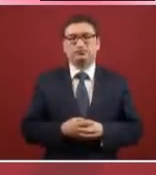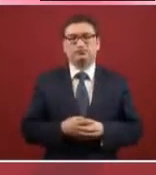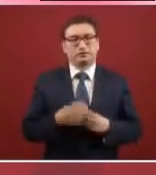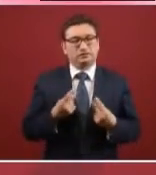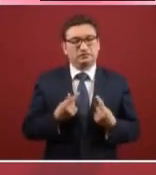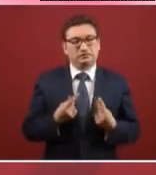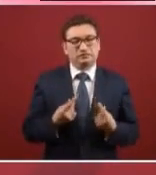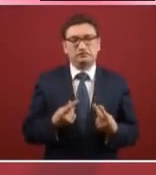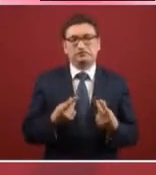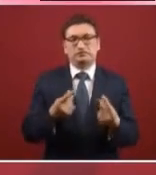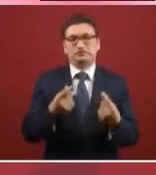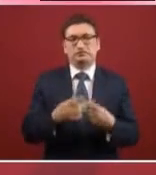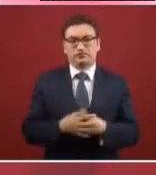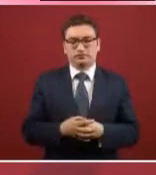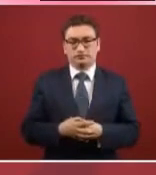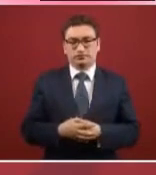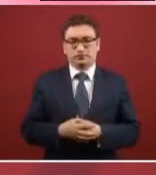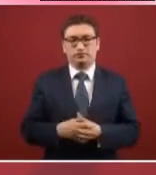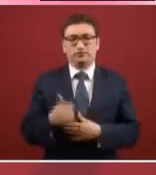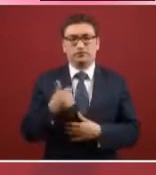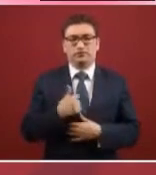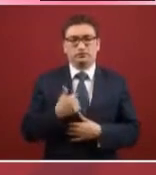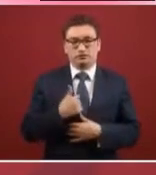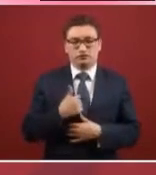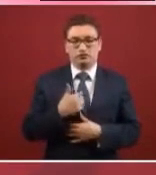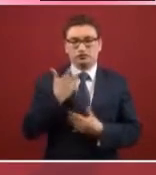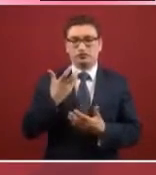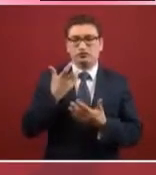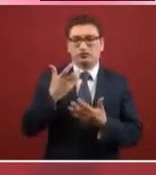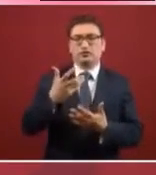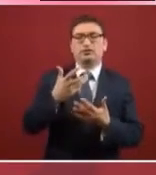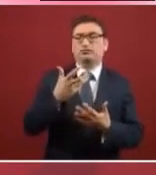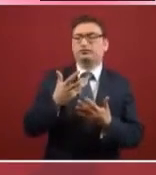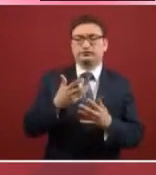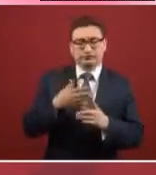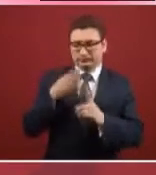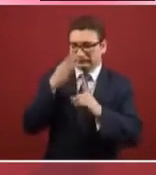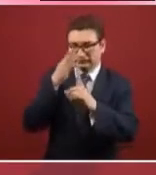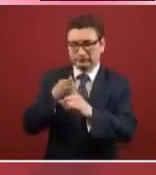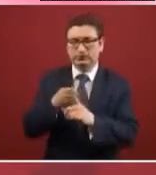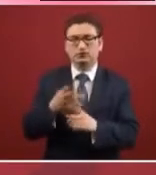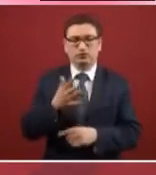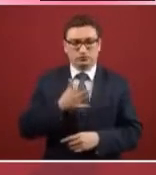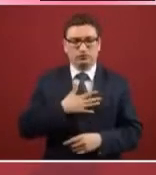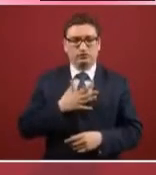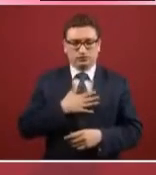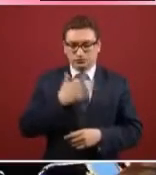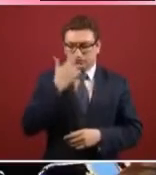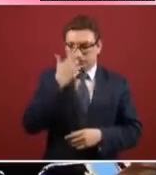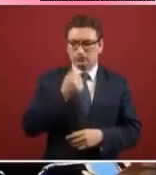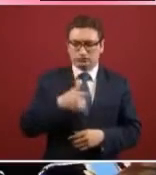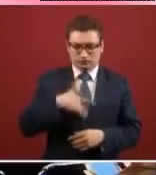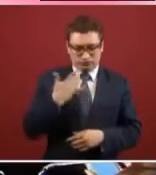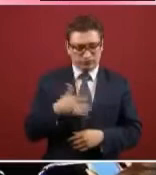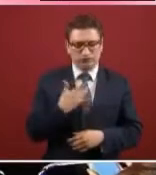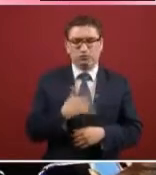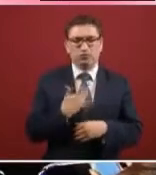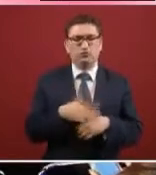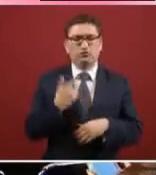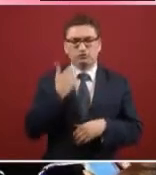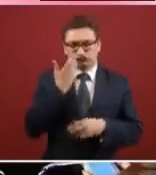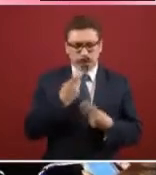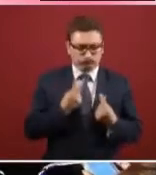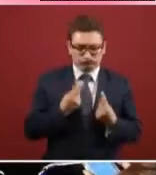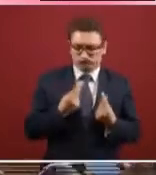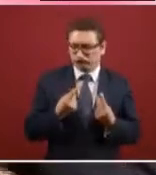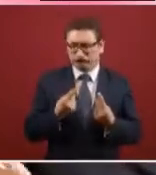Mi loca pasión tenía un fundamento racional. In my crazy passion, I